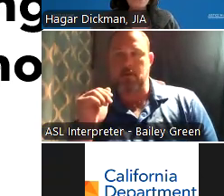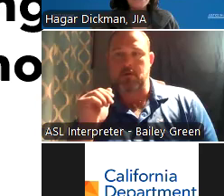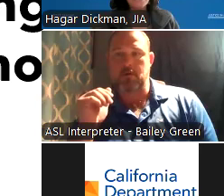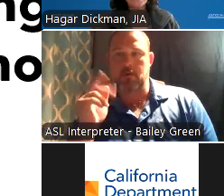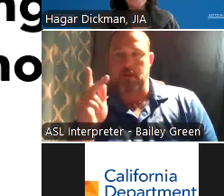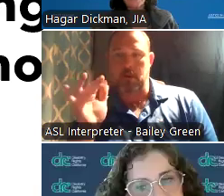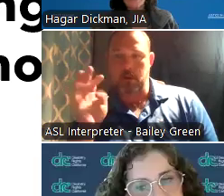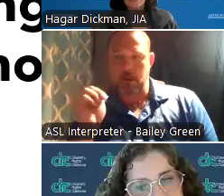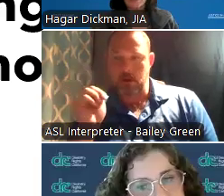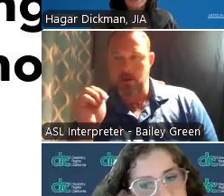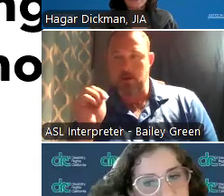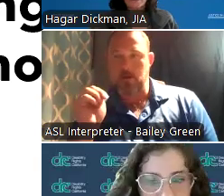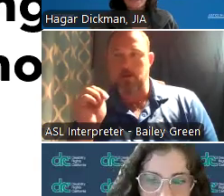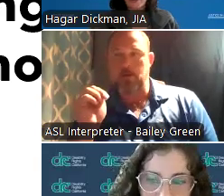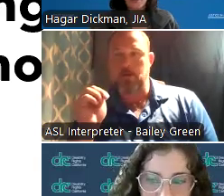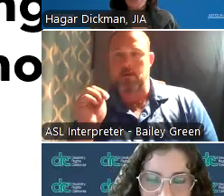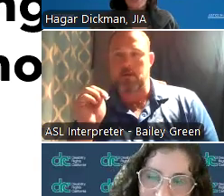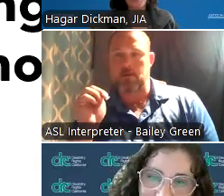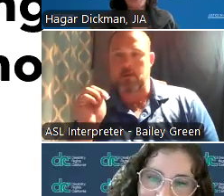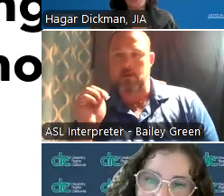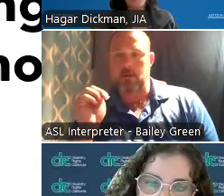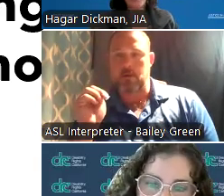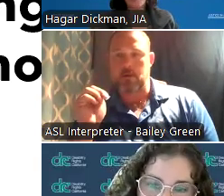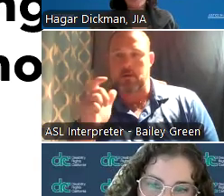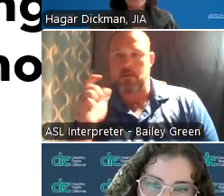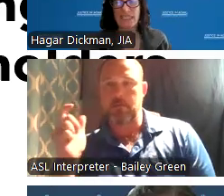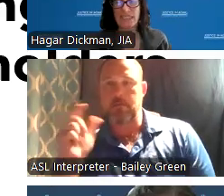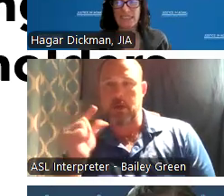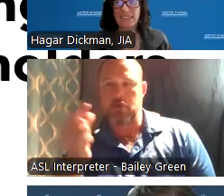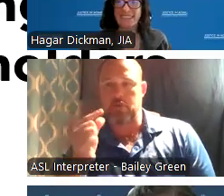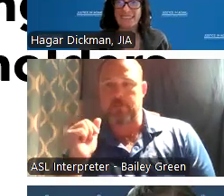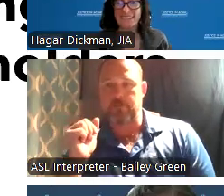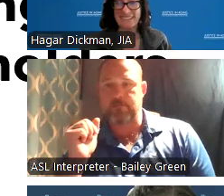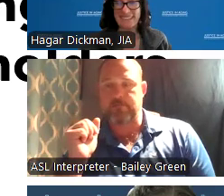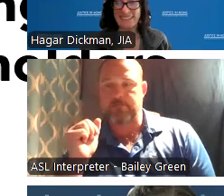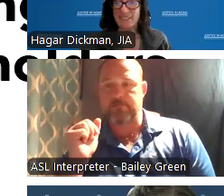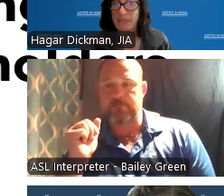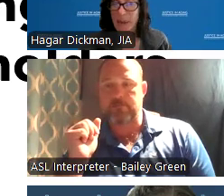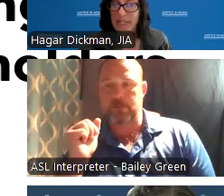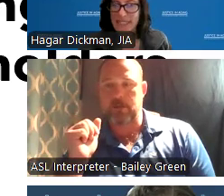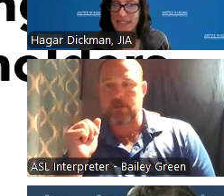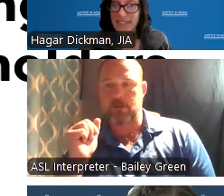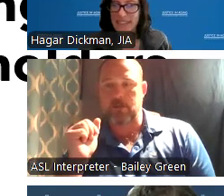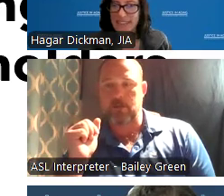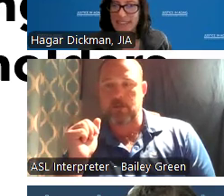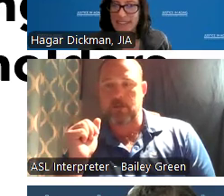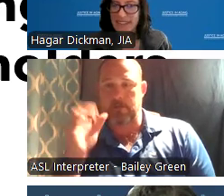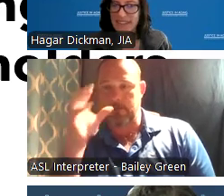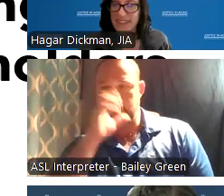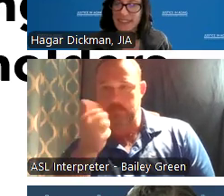Kimberly Mills. We're a big group. Michelle Rusi. Am I missing